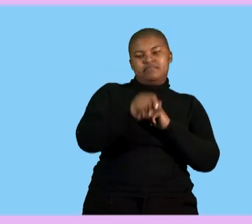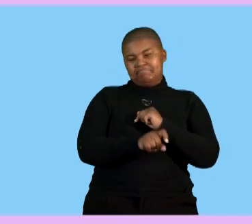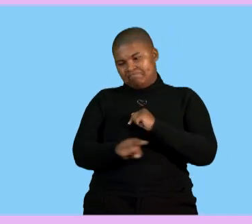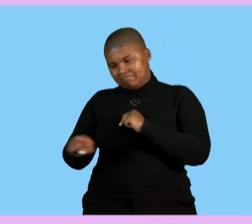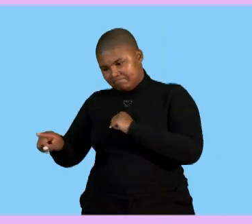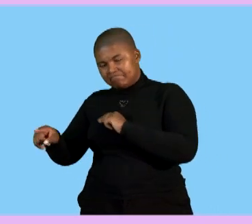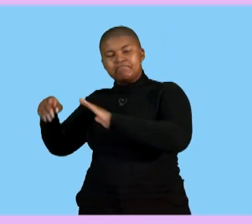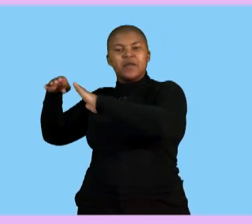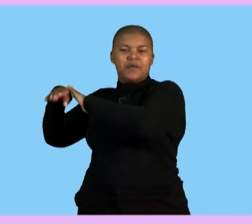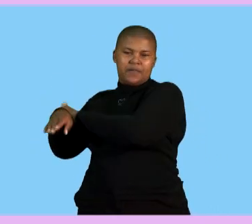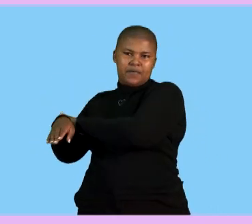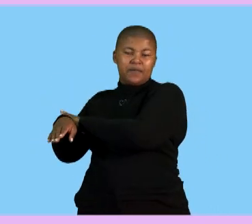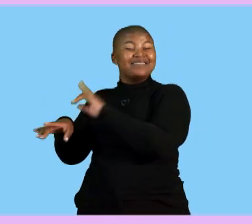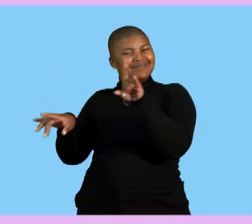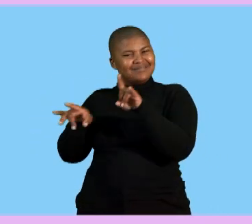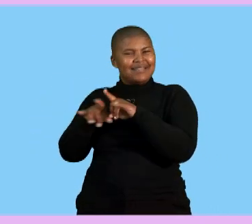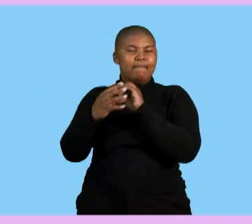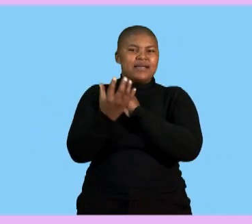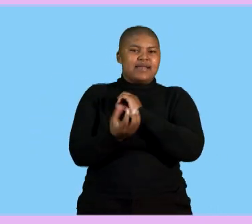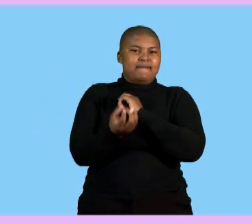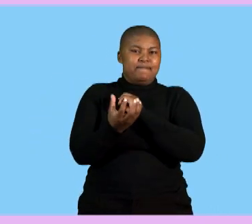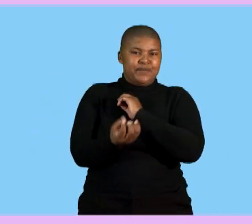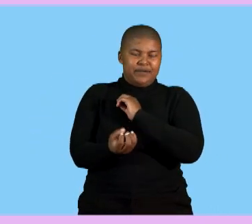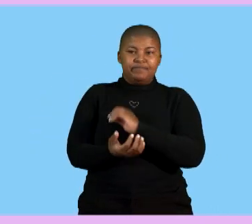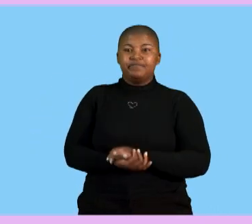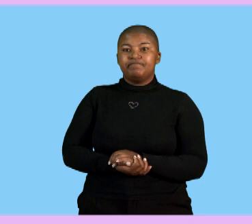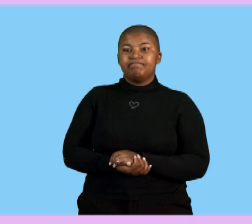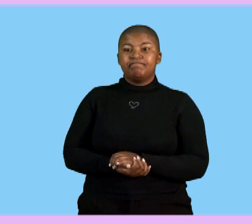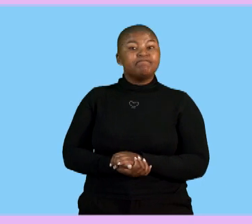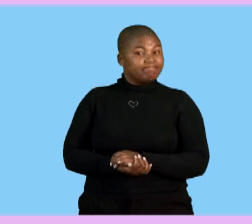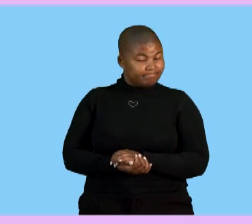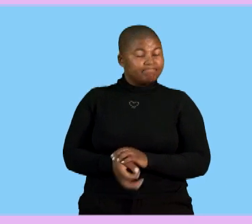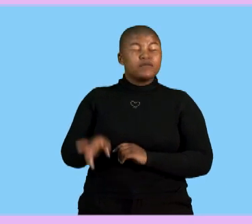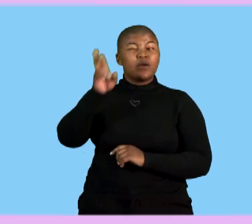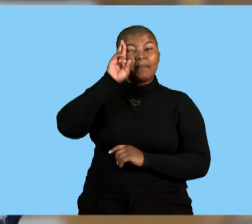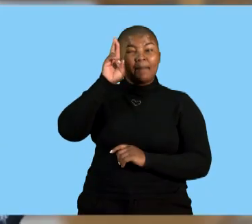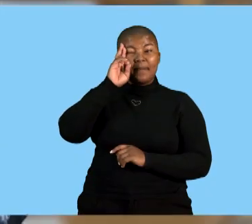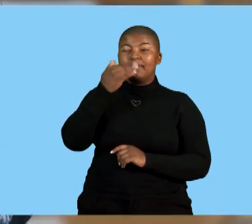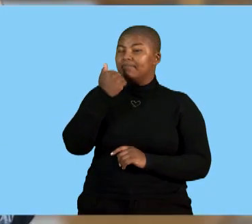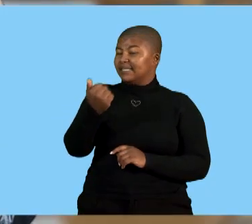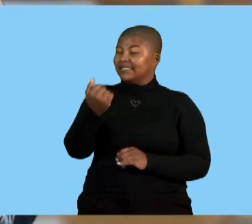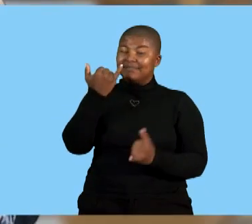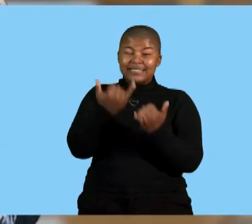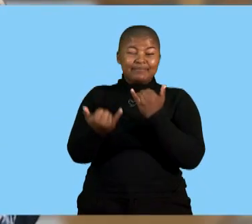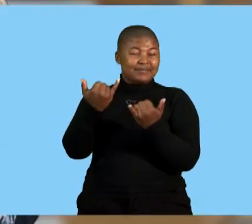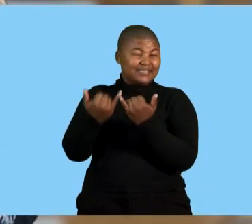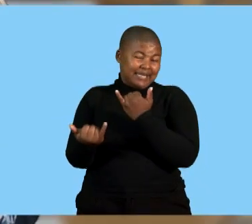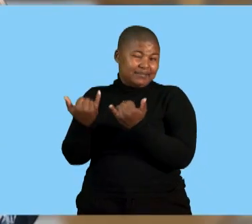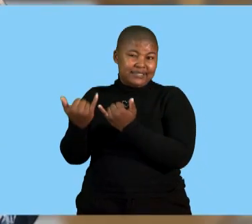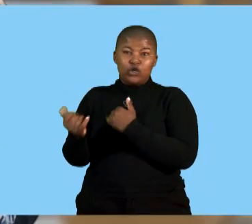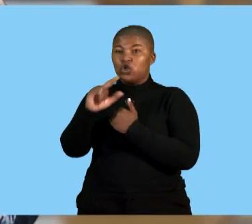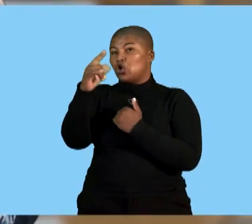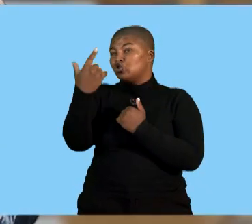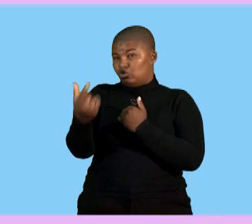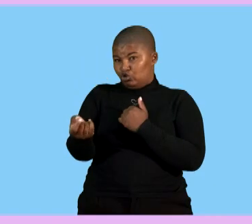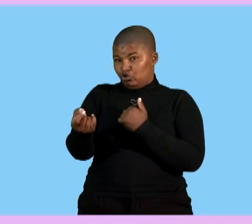the same value. Now, remember not to make the most common mistake. Your